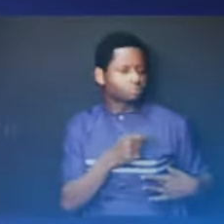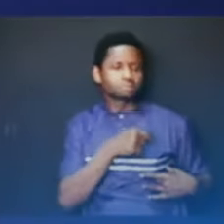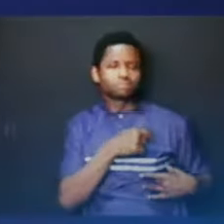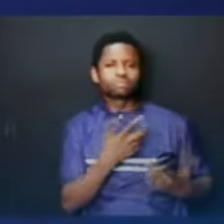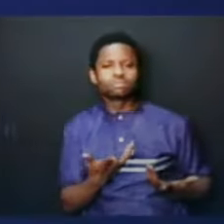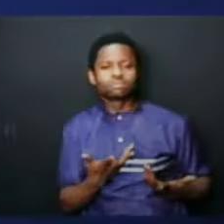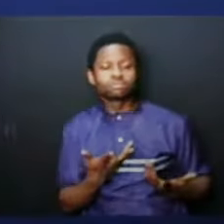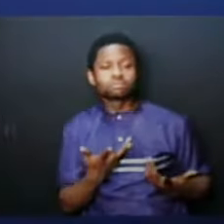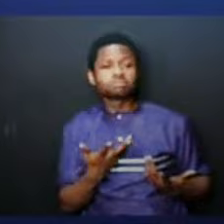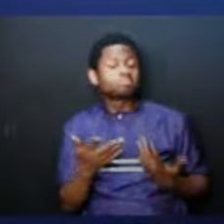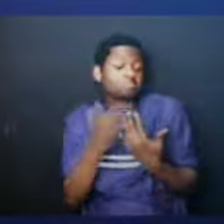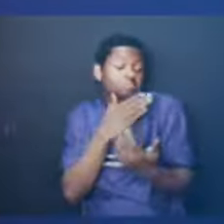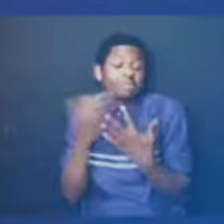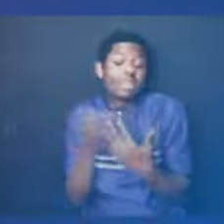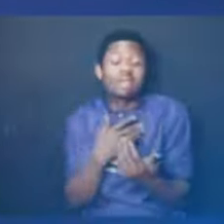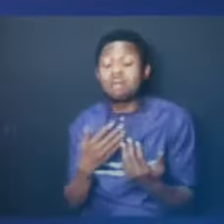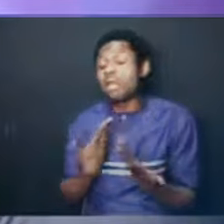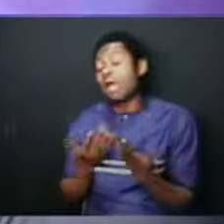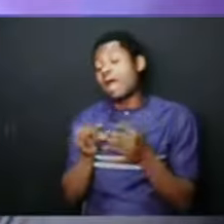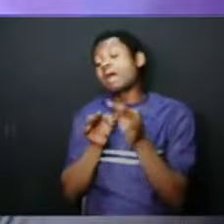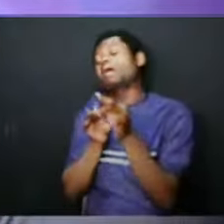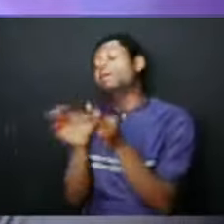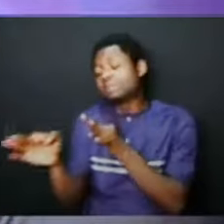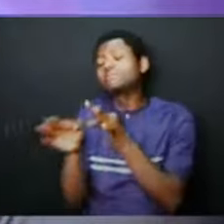you are explaining your side of the story.